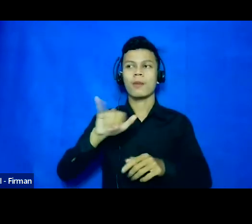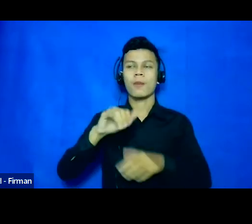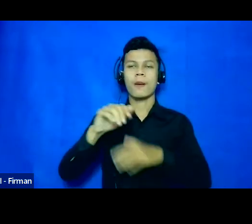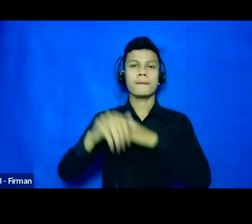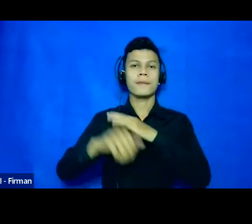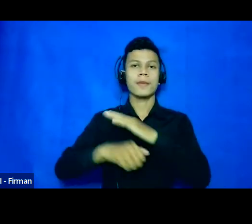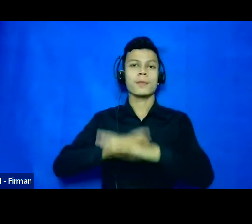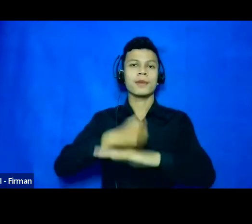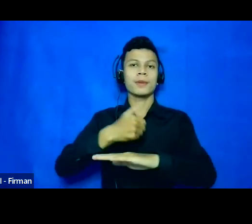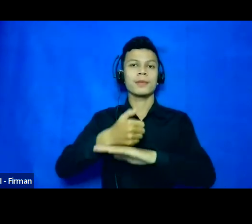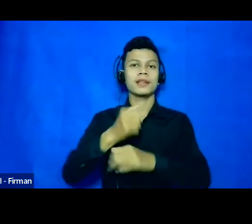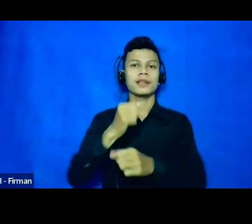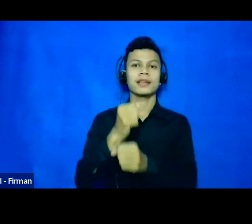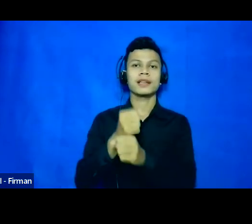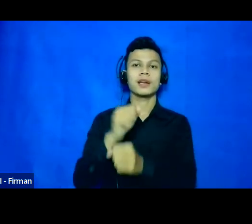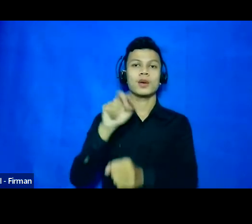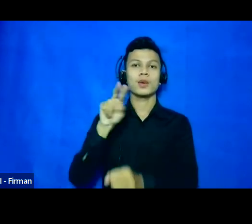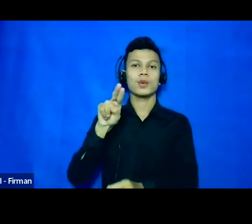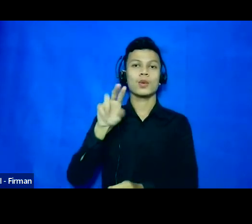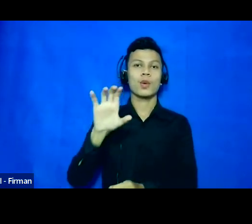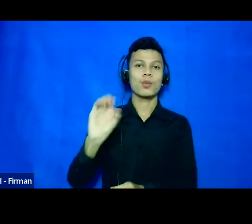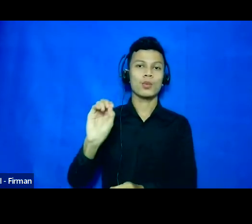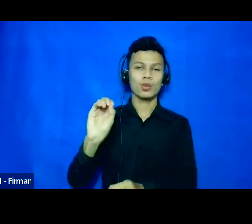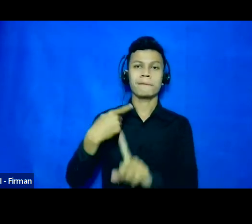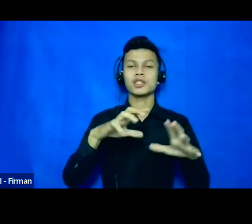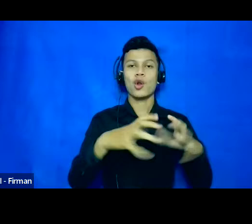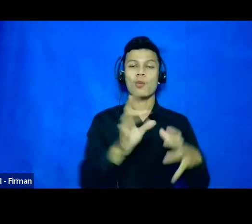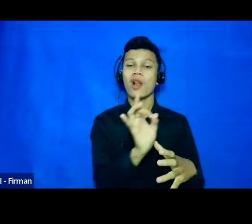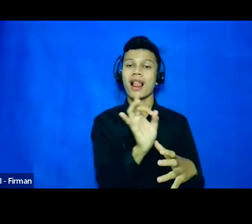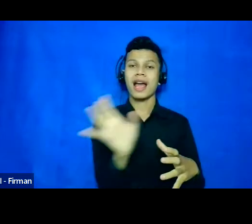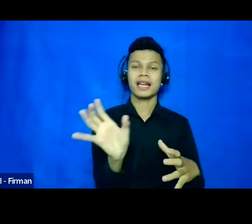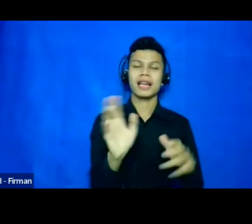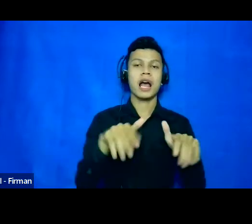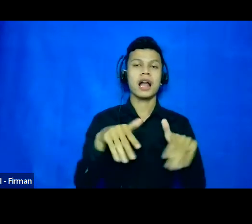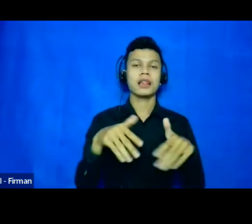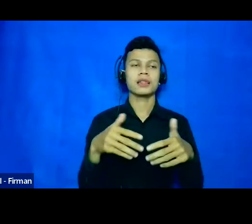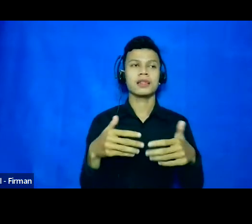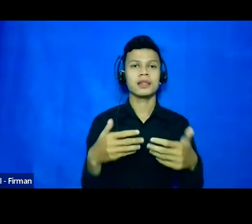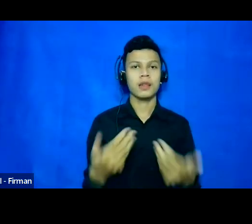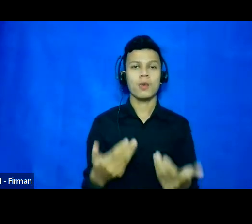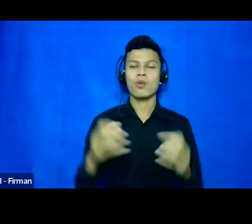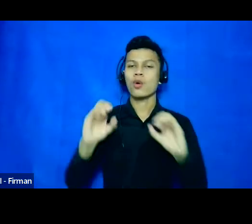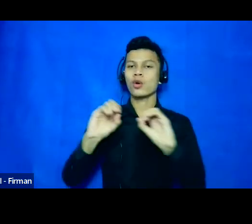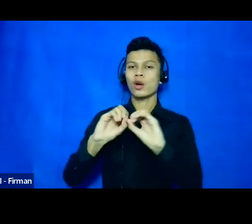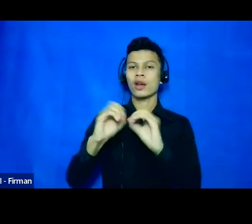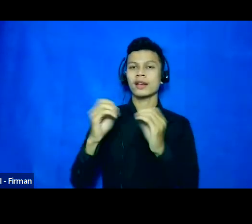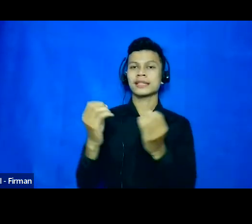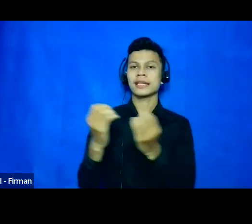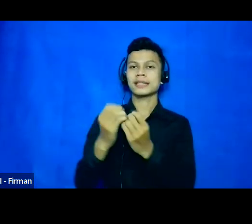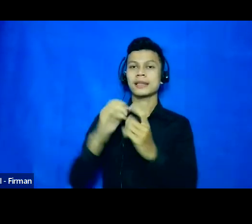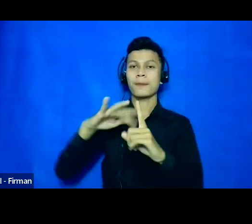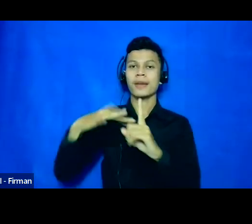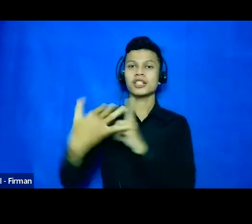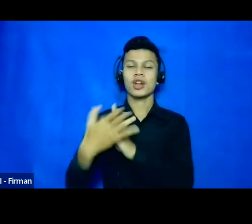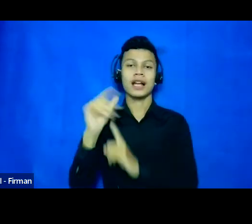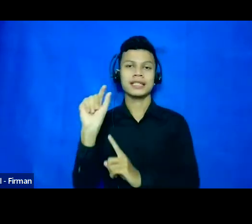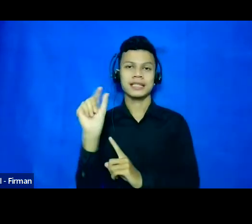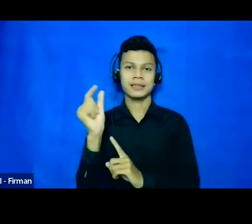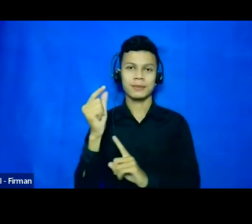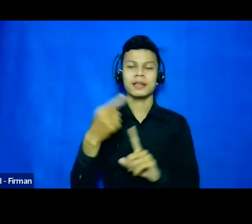engagement group, with other CSO leader as well. So